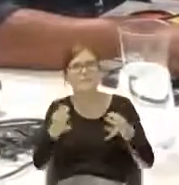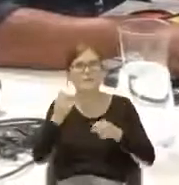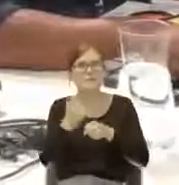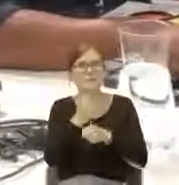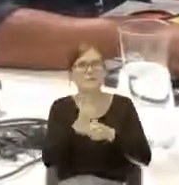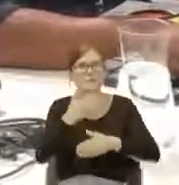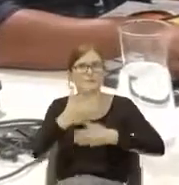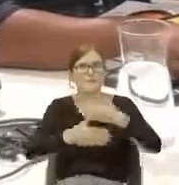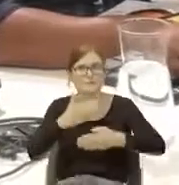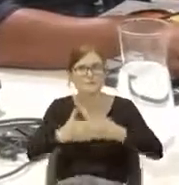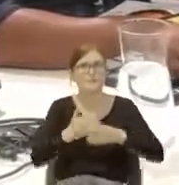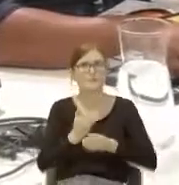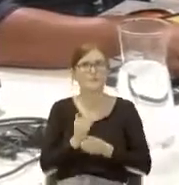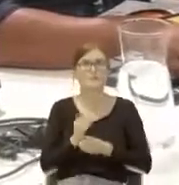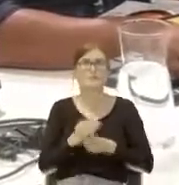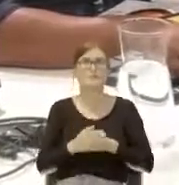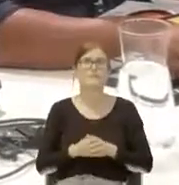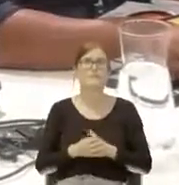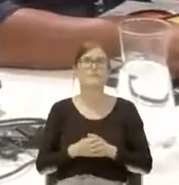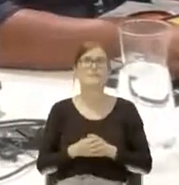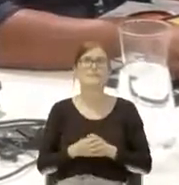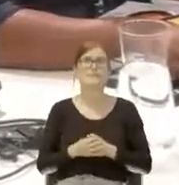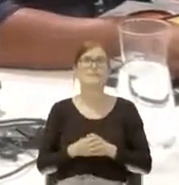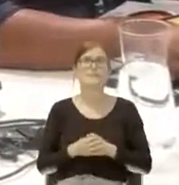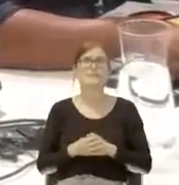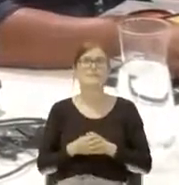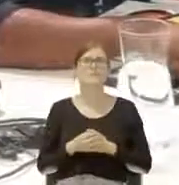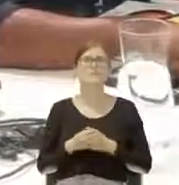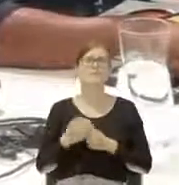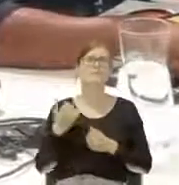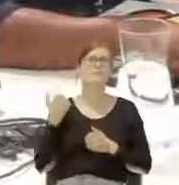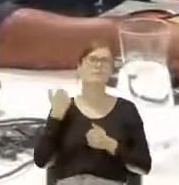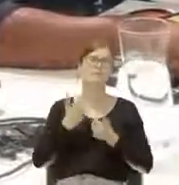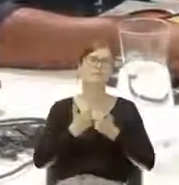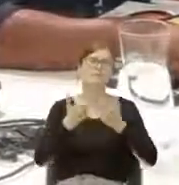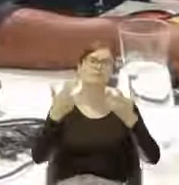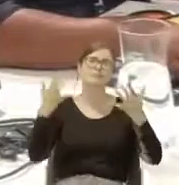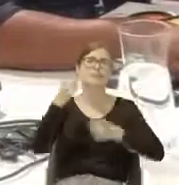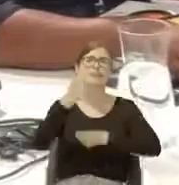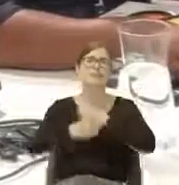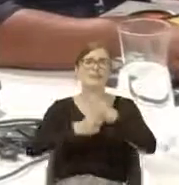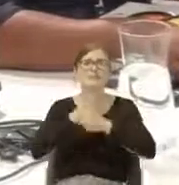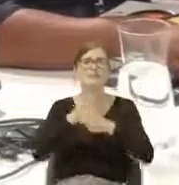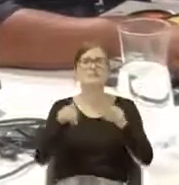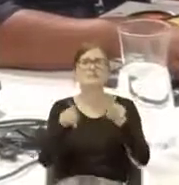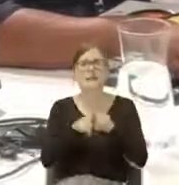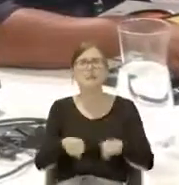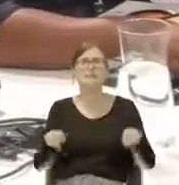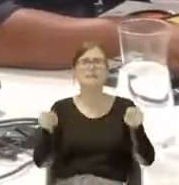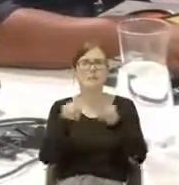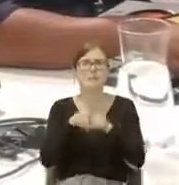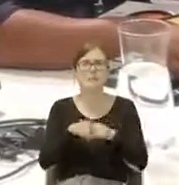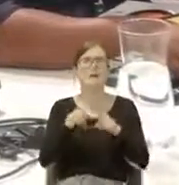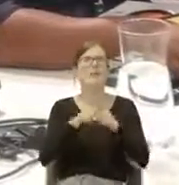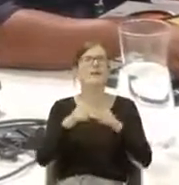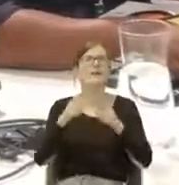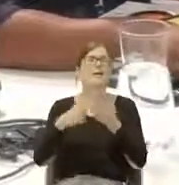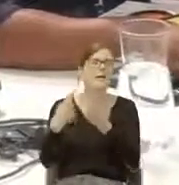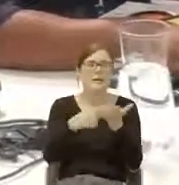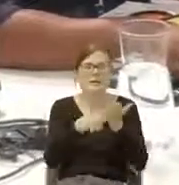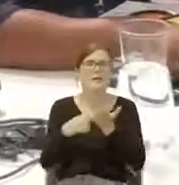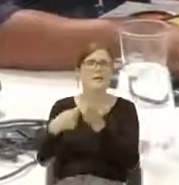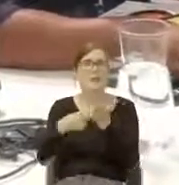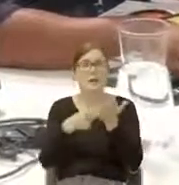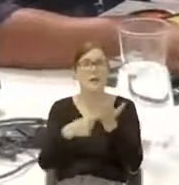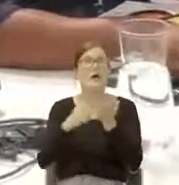we need. This is essential, and again, this is something that Claudia and others have highlighted. The third point that for us is crucial